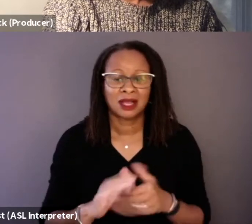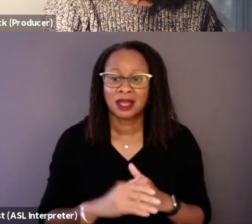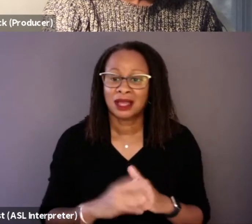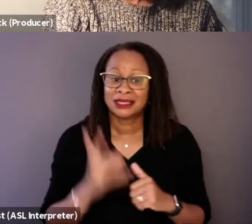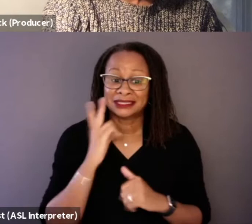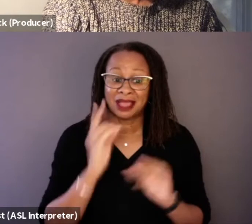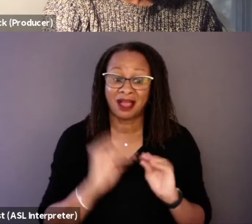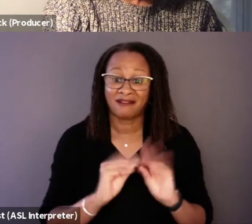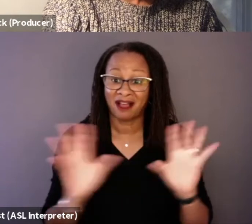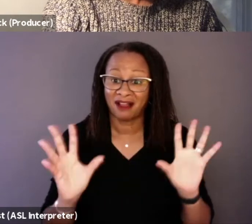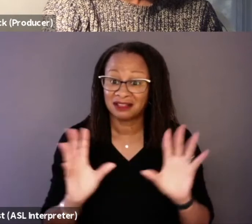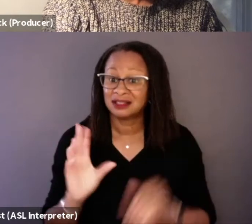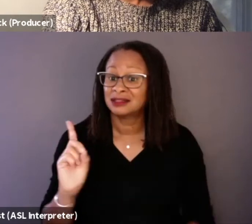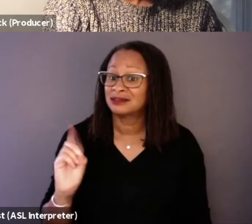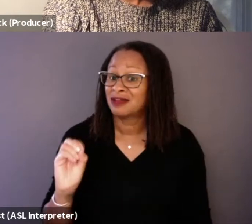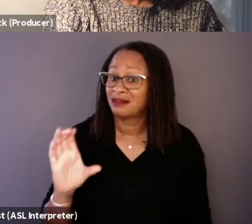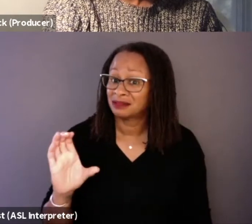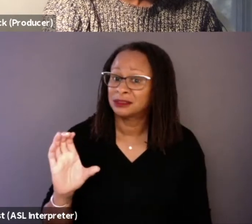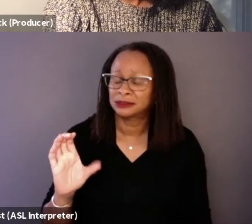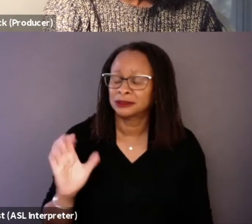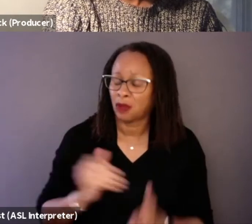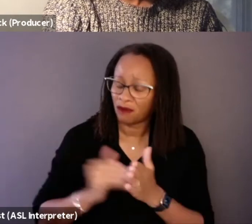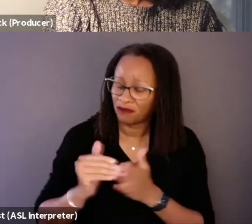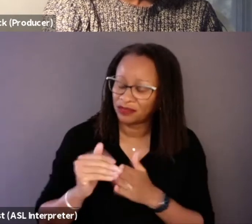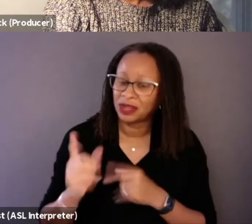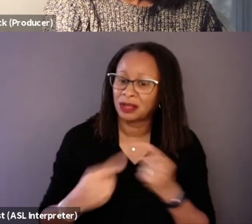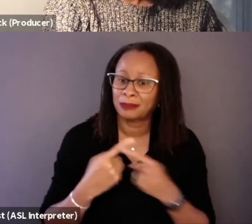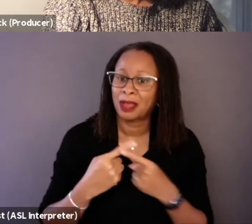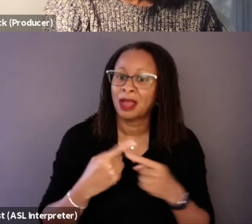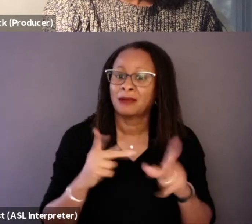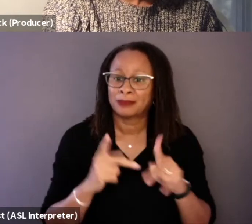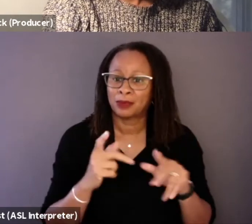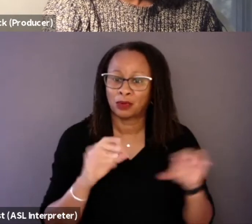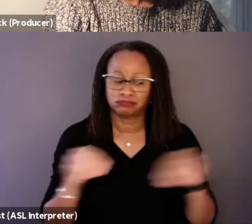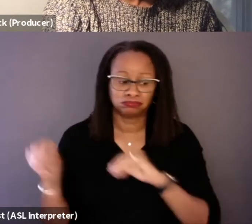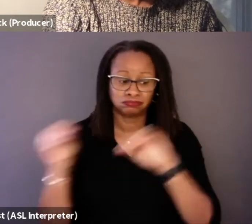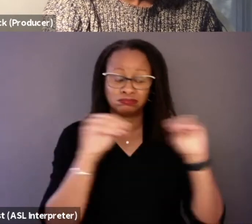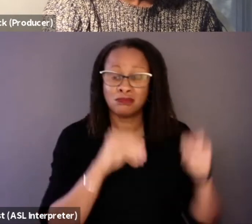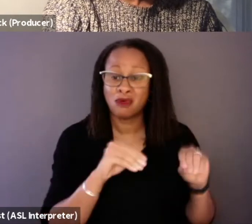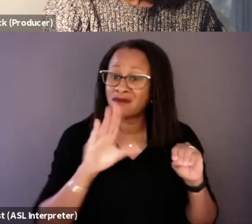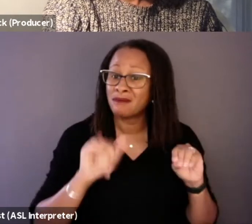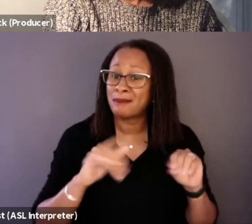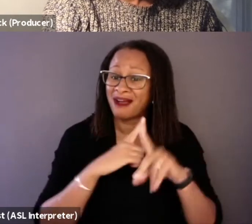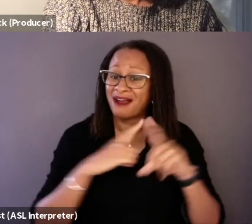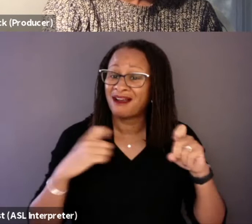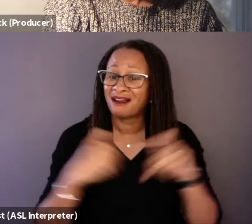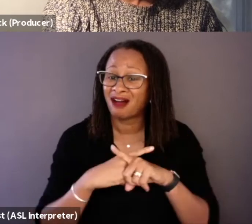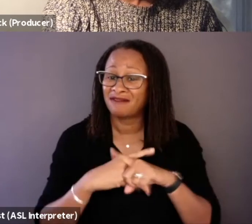a lot of documentaries on displaced people who've been displaced by conflict,